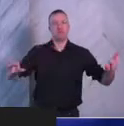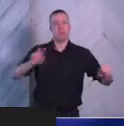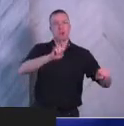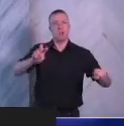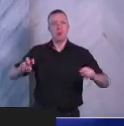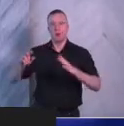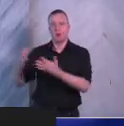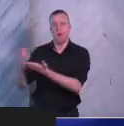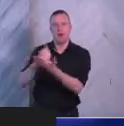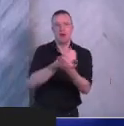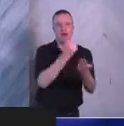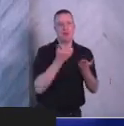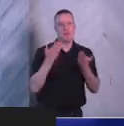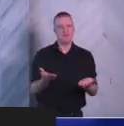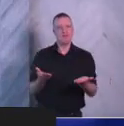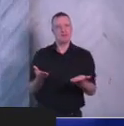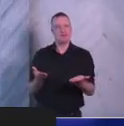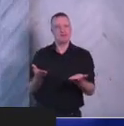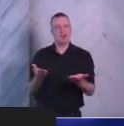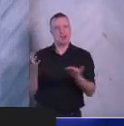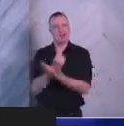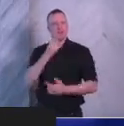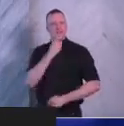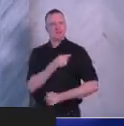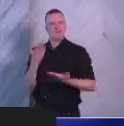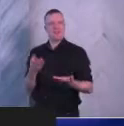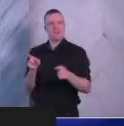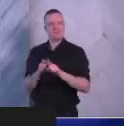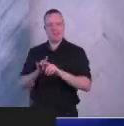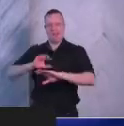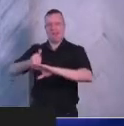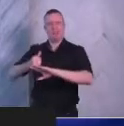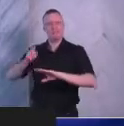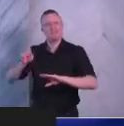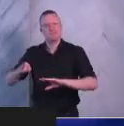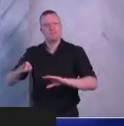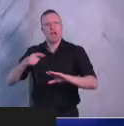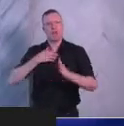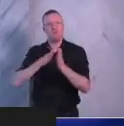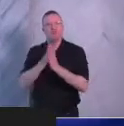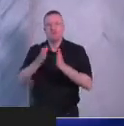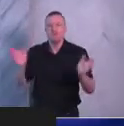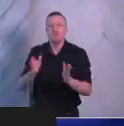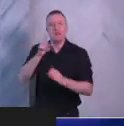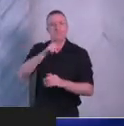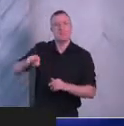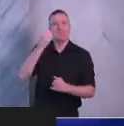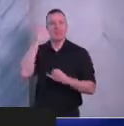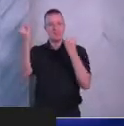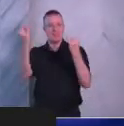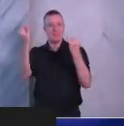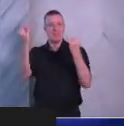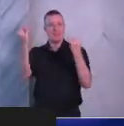Kingston. I need to continue to develop and to foster and to promote those ideas. I think that